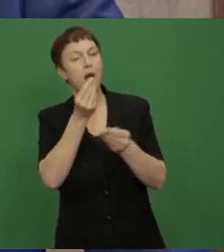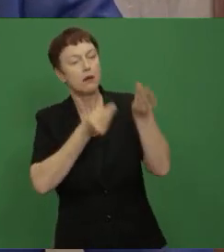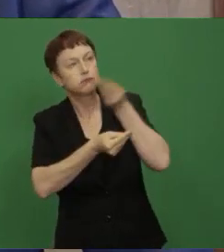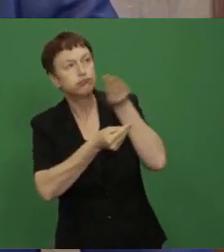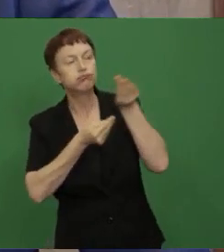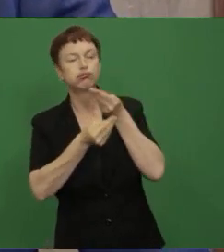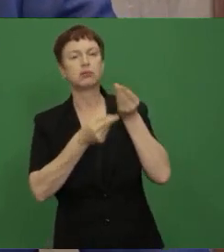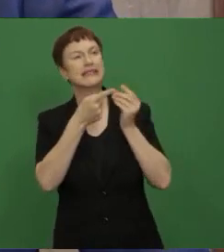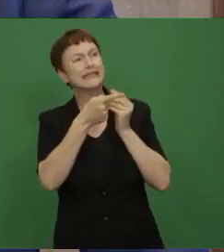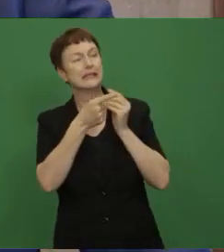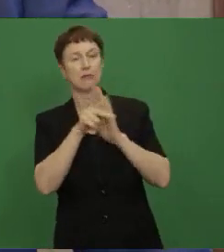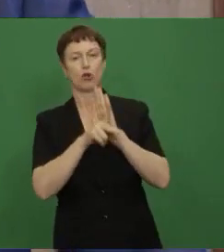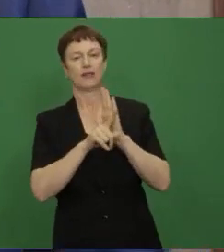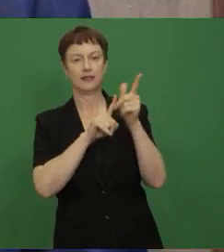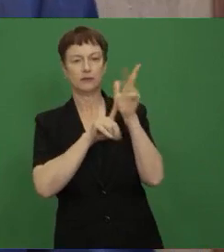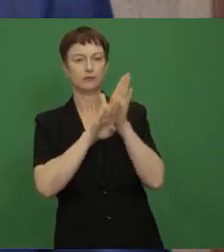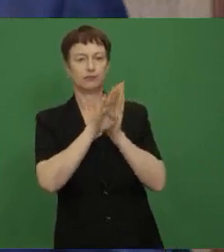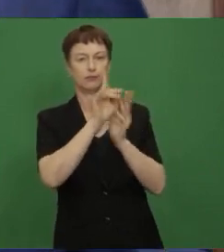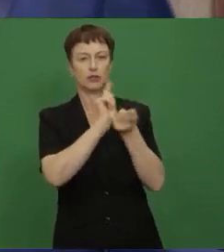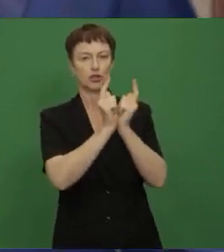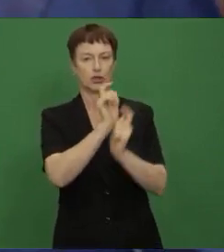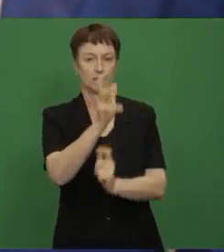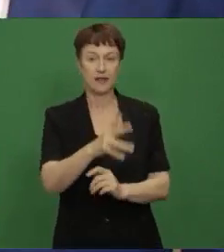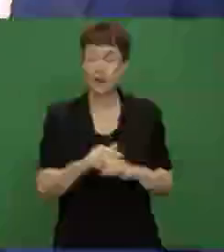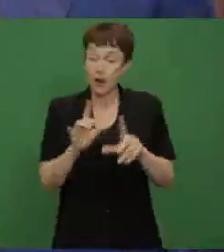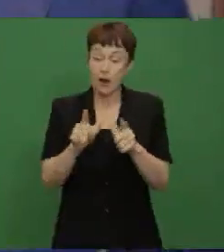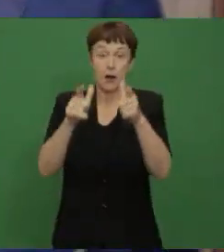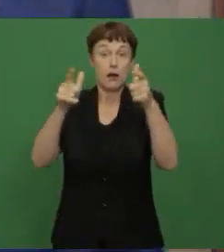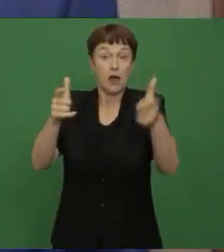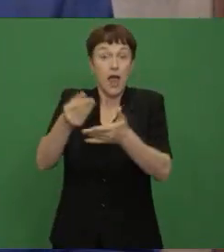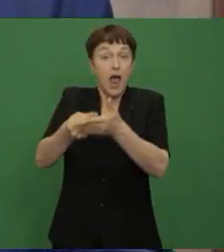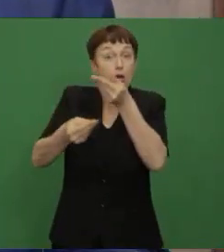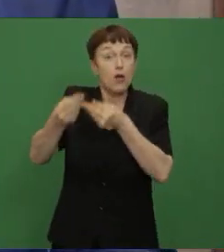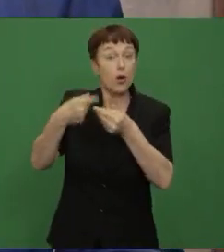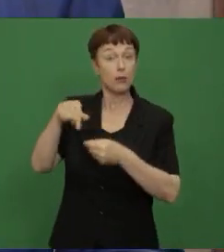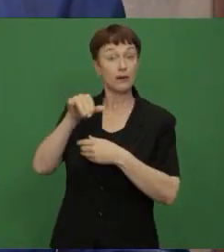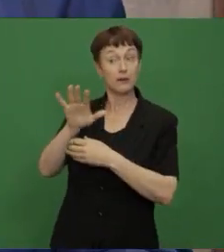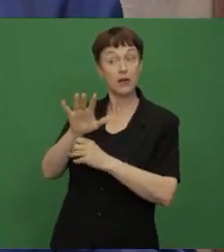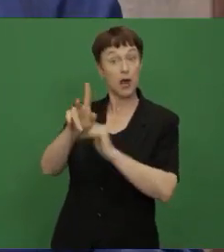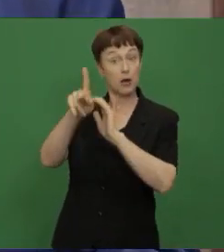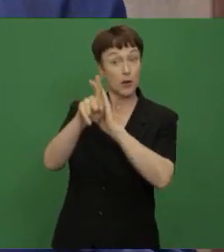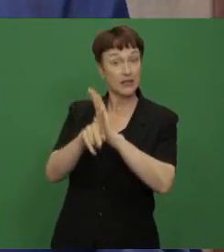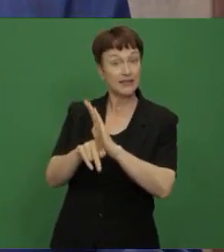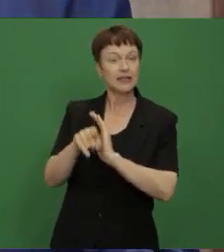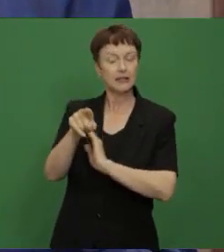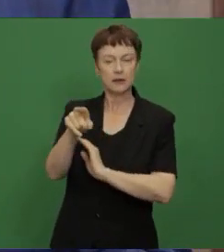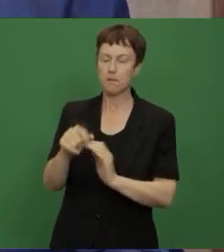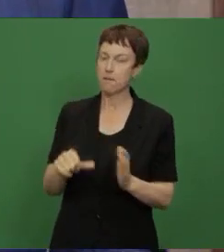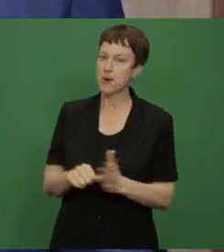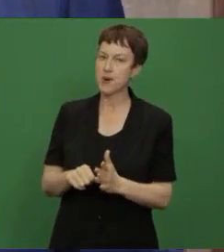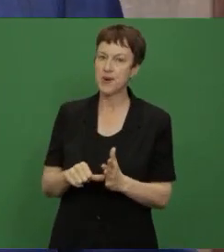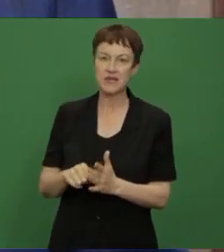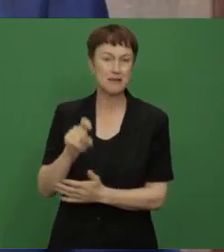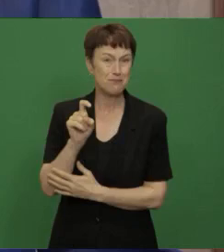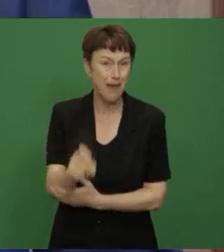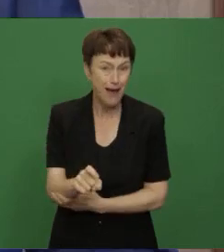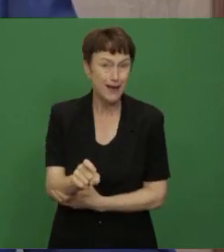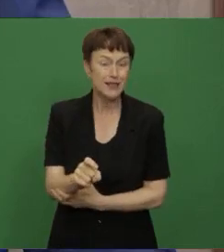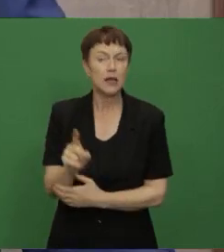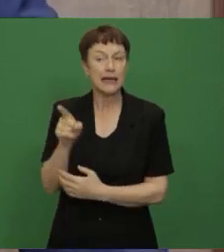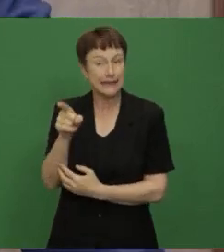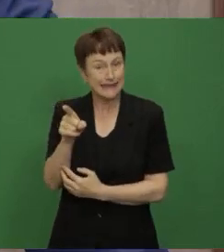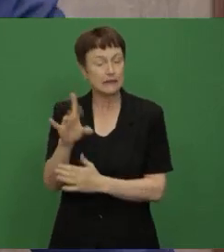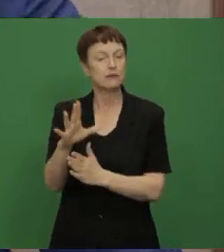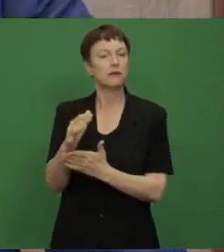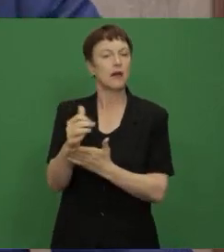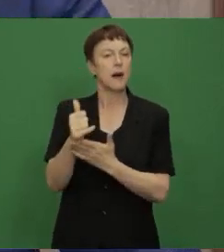Prudent macroeconomic policies are essential to ensuring that growth is sustainable and that the economy is more